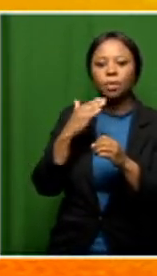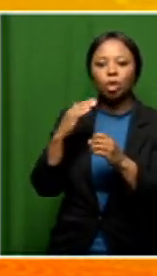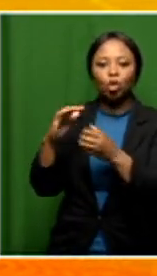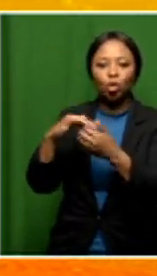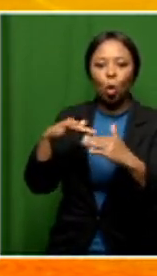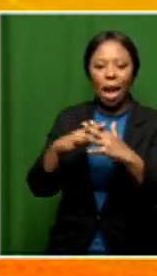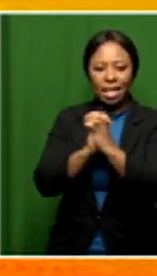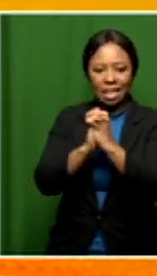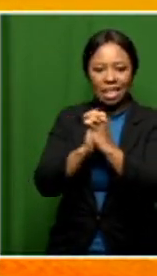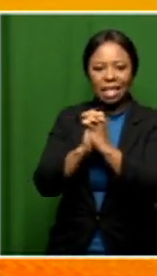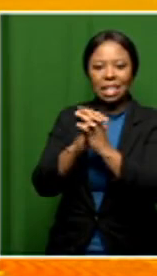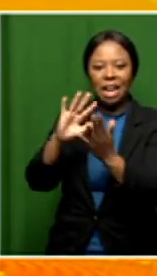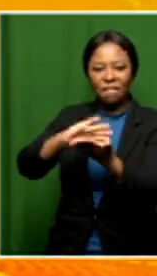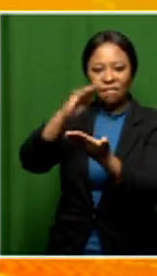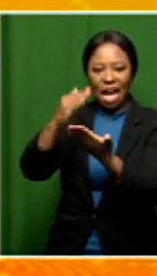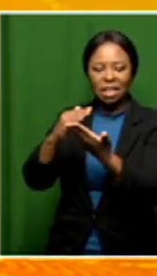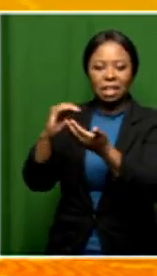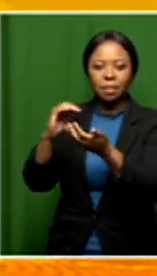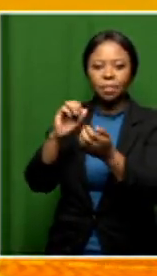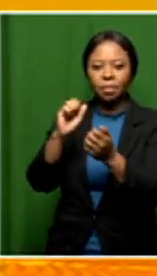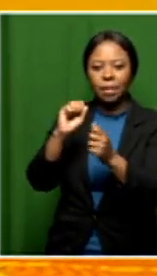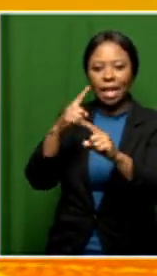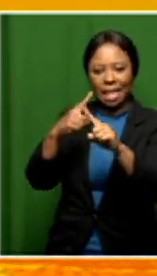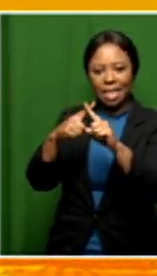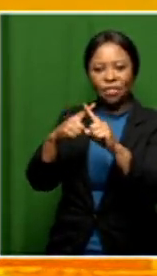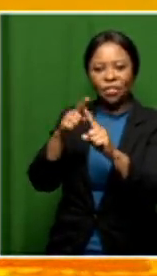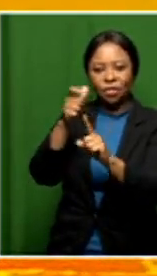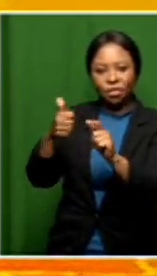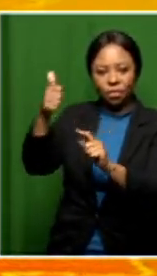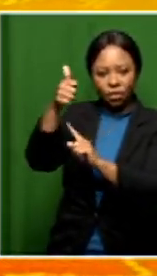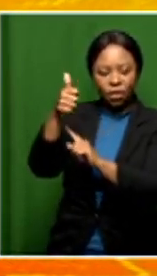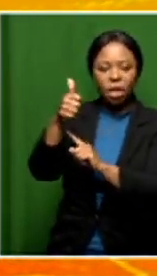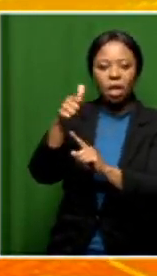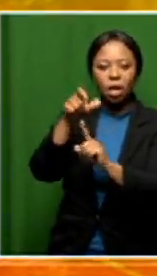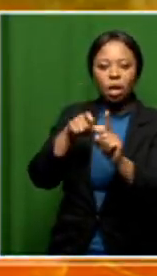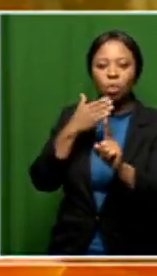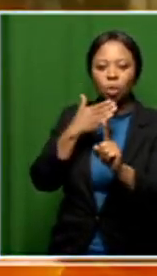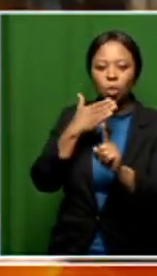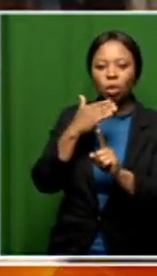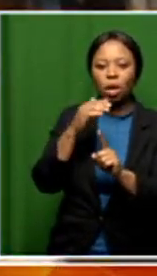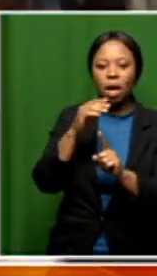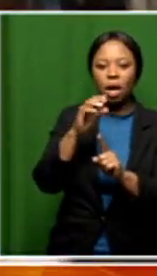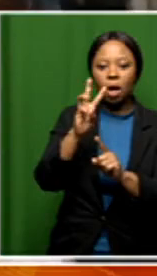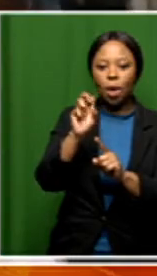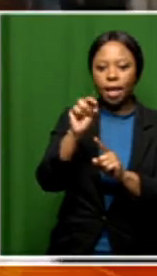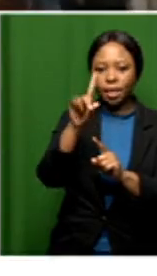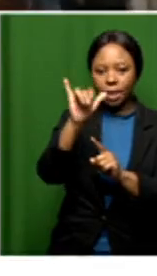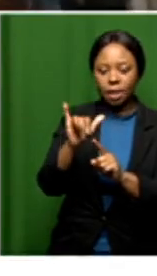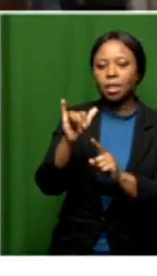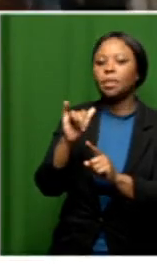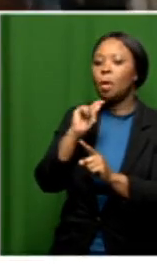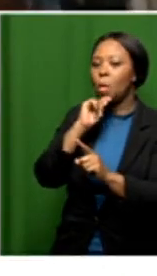head responsible for humanitarian response and behaviour change pillars, Wendy Tlou. Wendy, good morning. Welcome to Morning